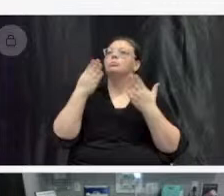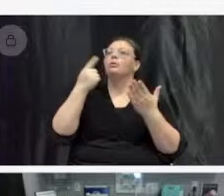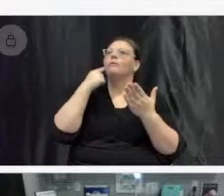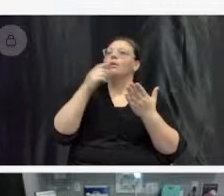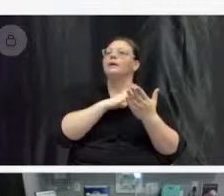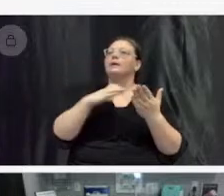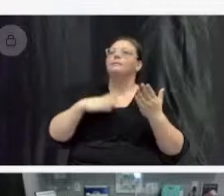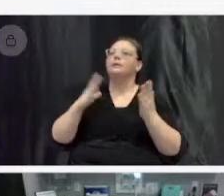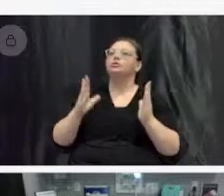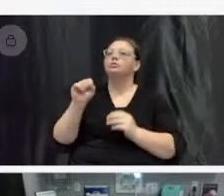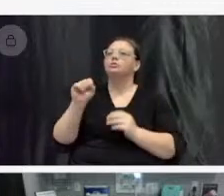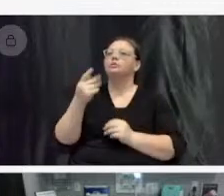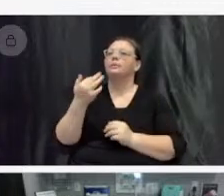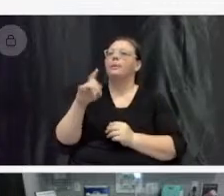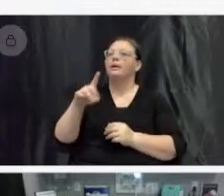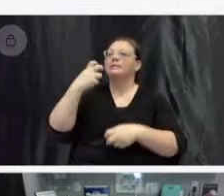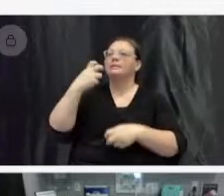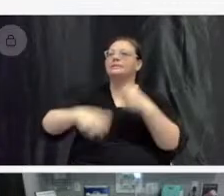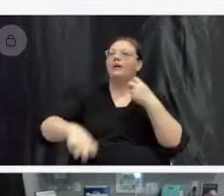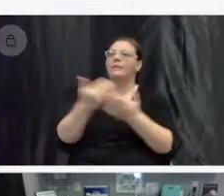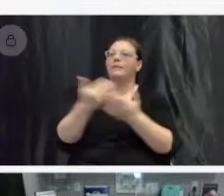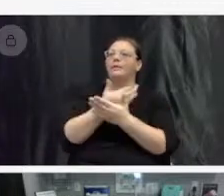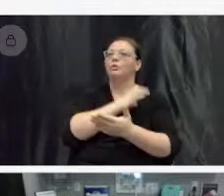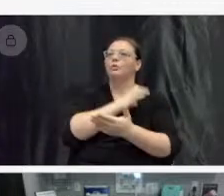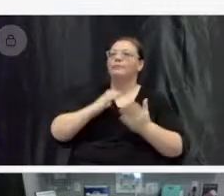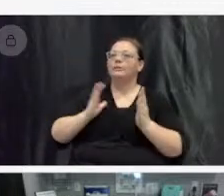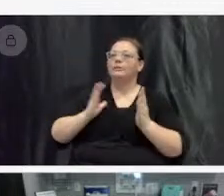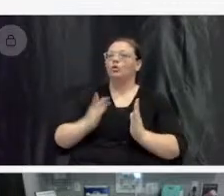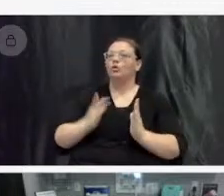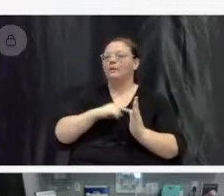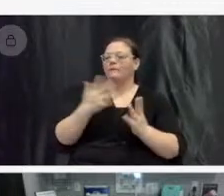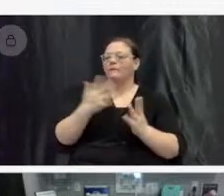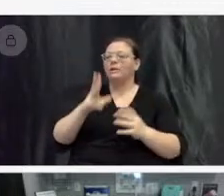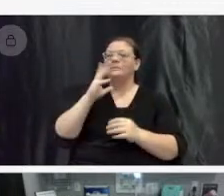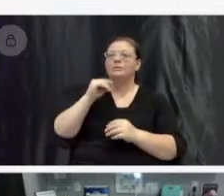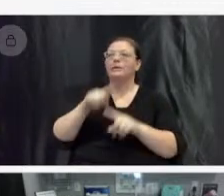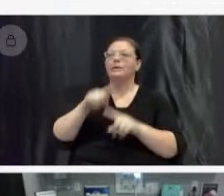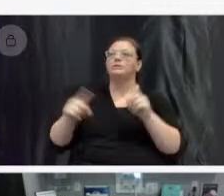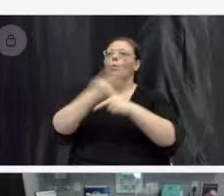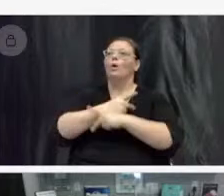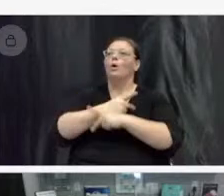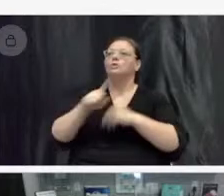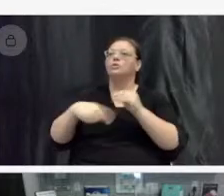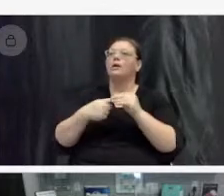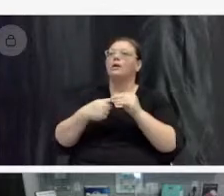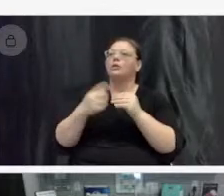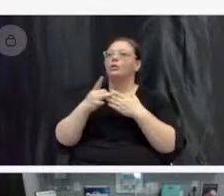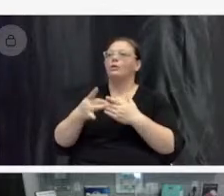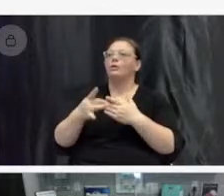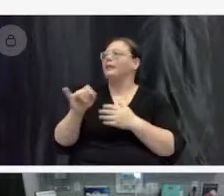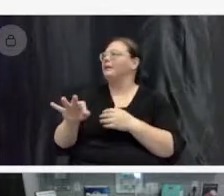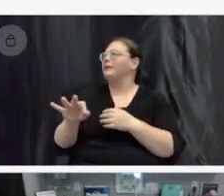Samad, brand new. It's tough to be the new commissioner. We've all been there, but it's even worse when you're the leadoff voter.